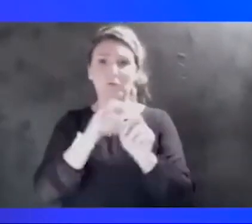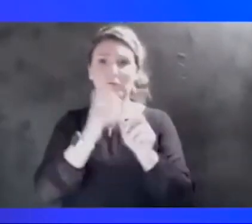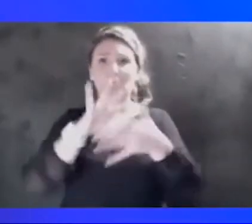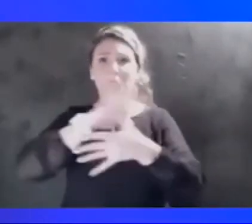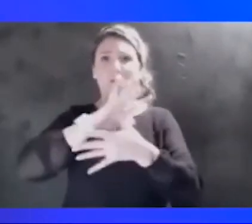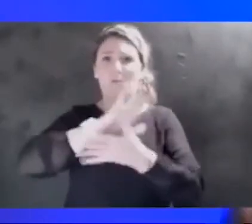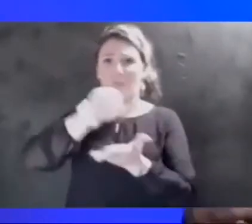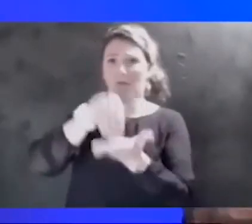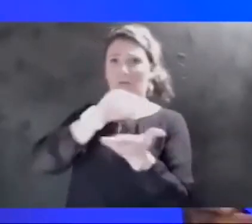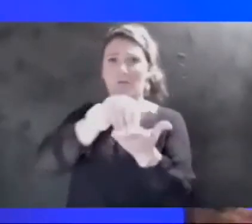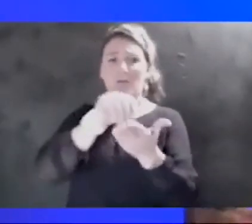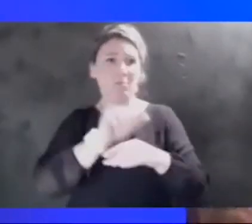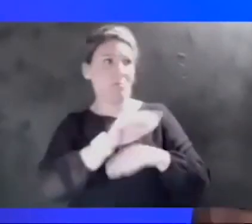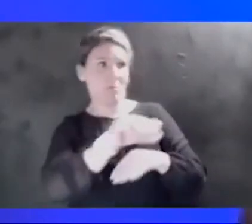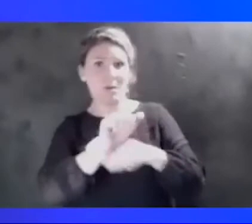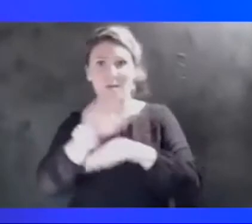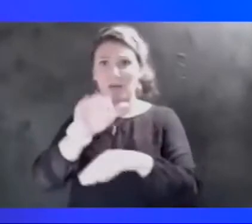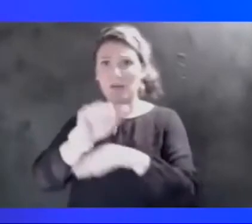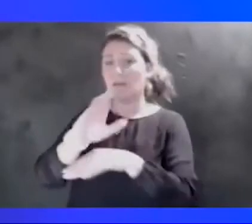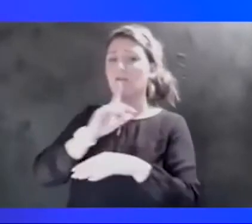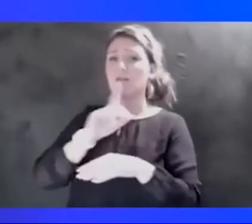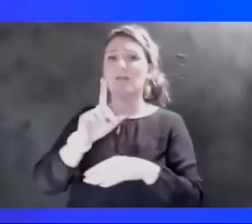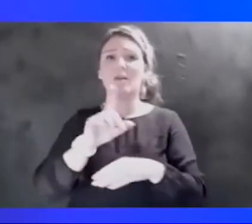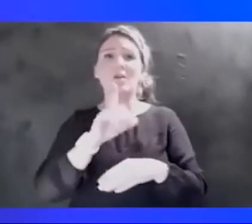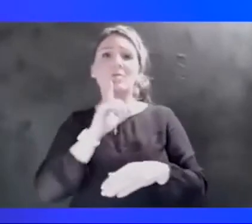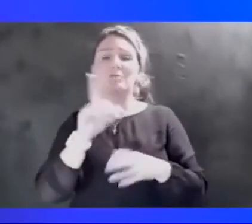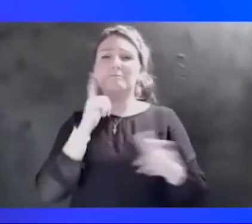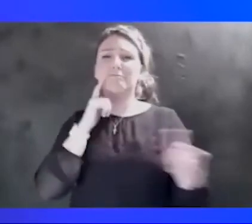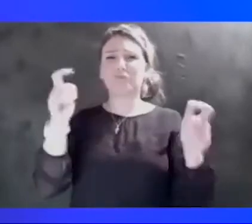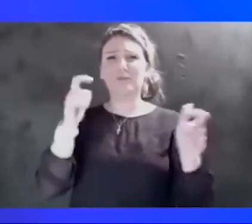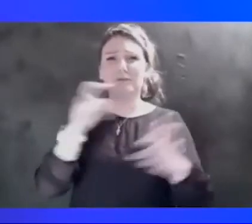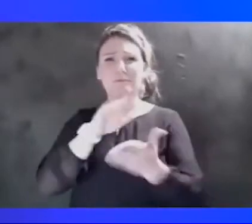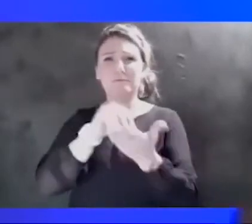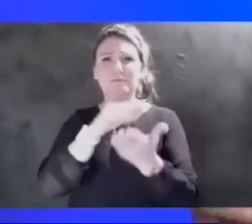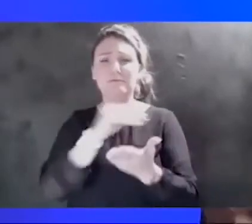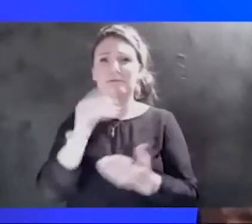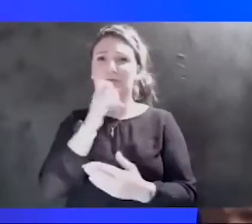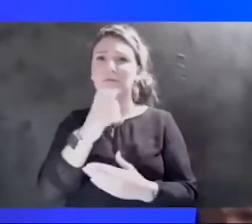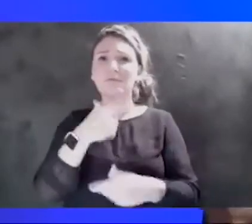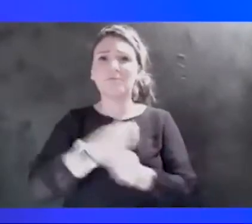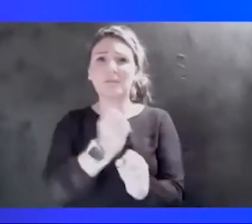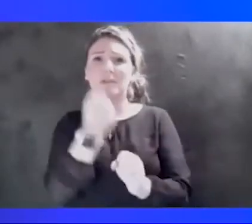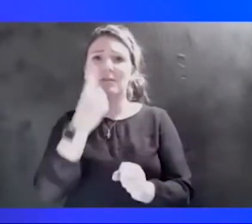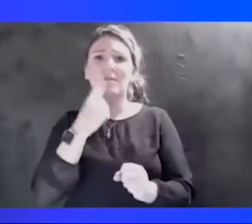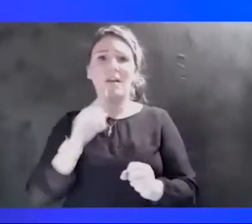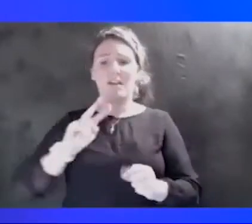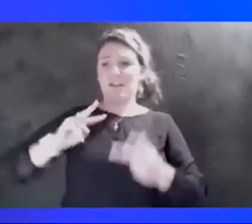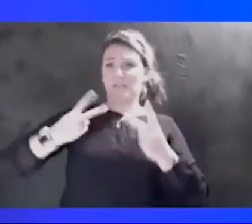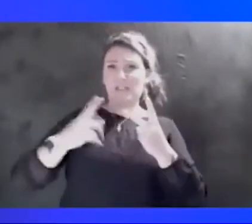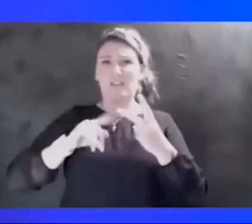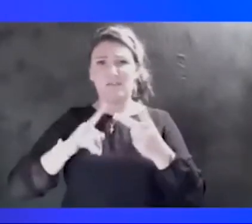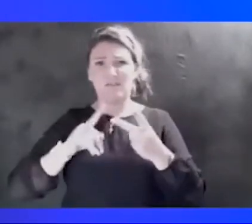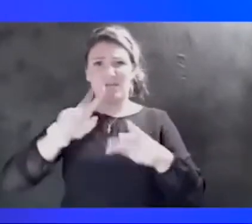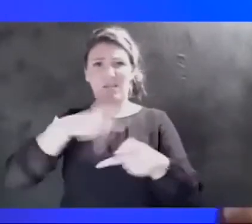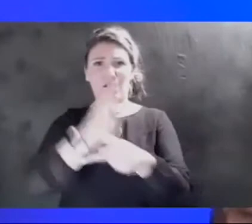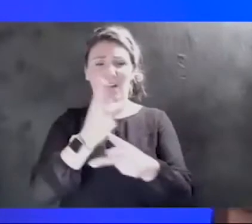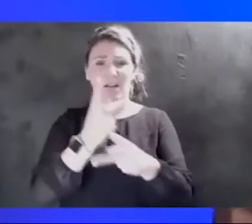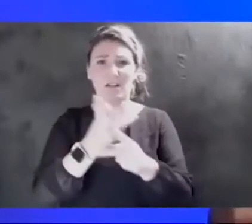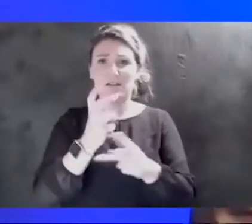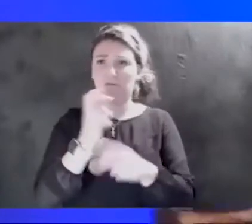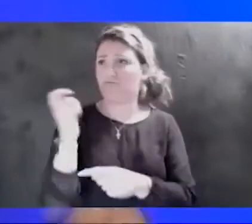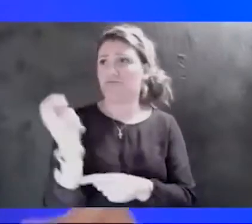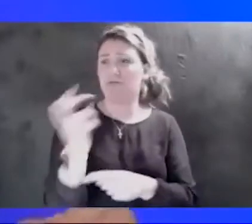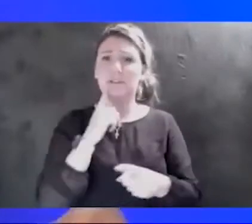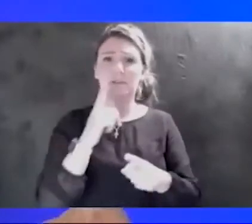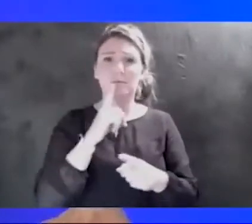more tertiary quaternary care centers, and it doesn't make sense to have a secondary type movement transport company do that.